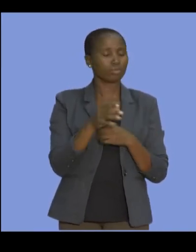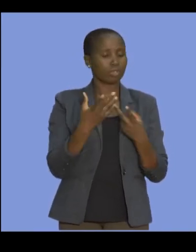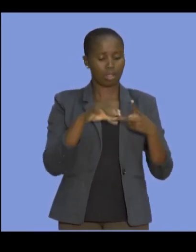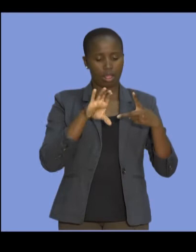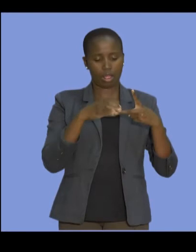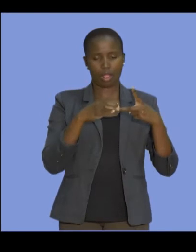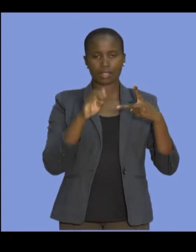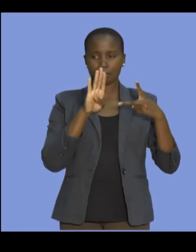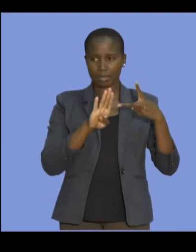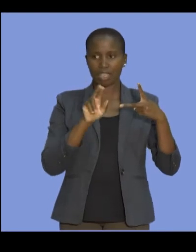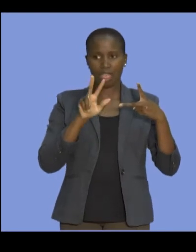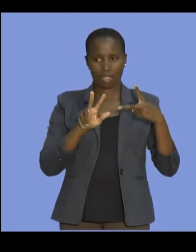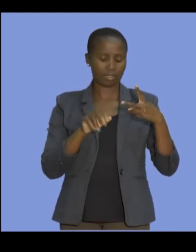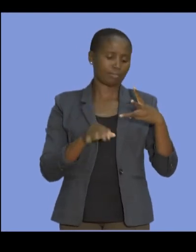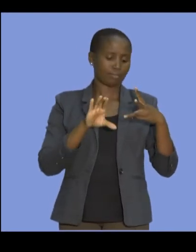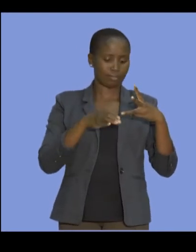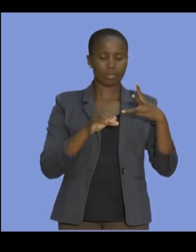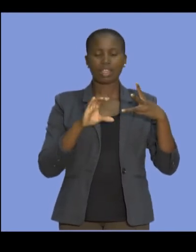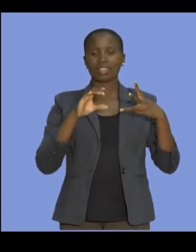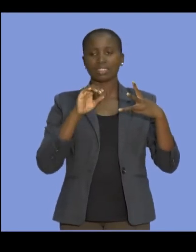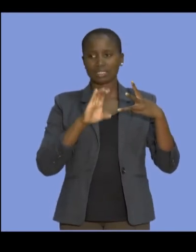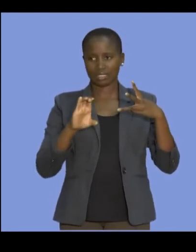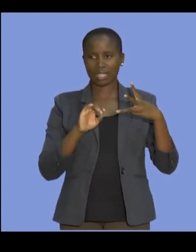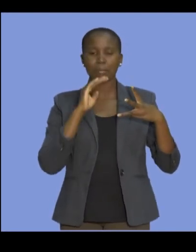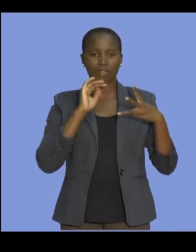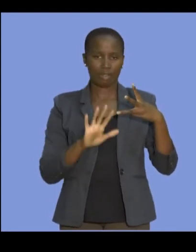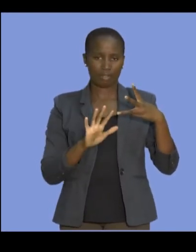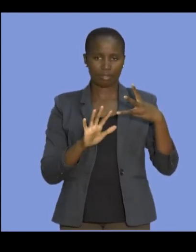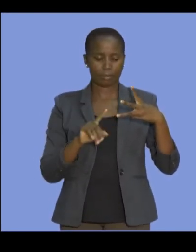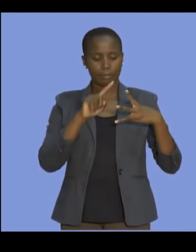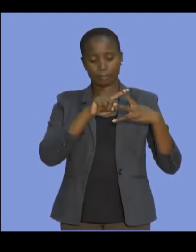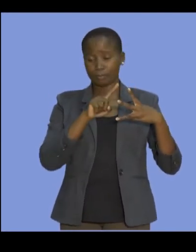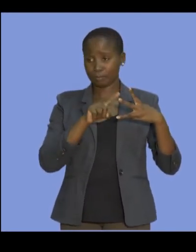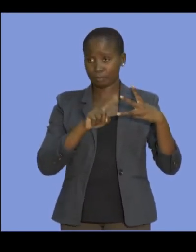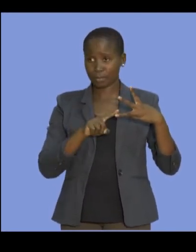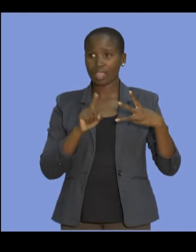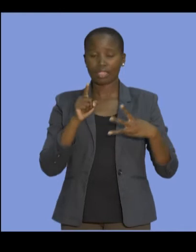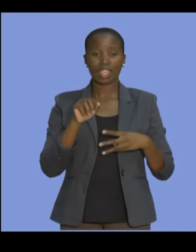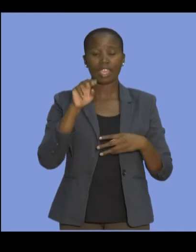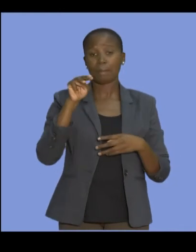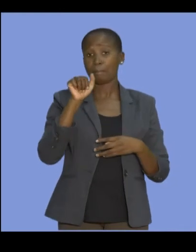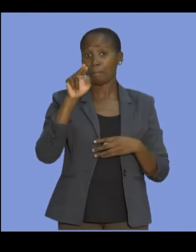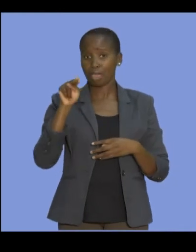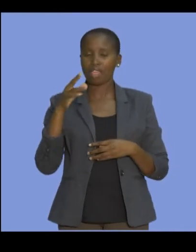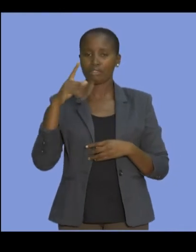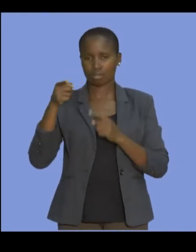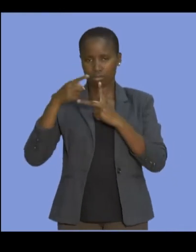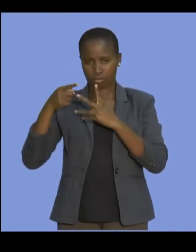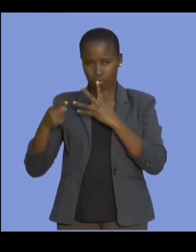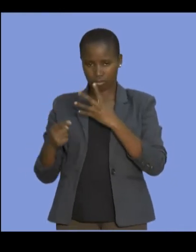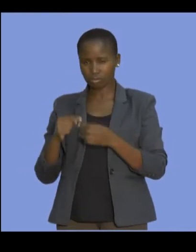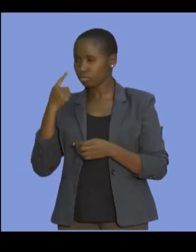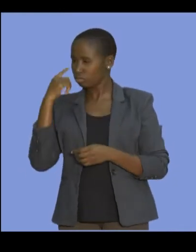8. The median for C is 5. The mean, we've calculated the mean for all of them. You can